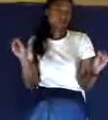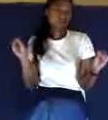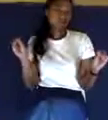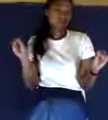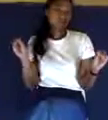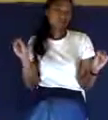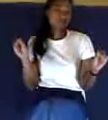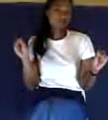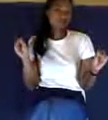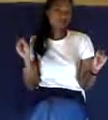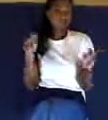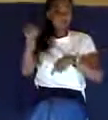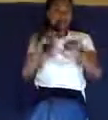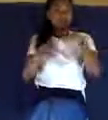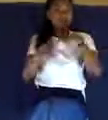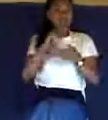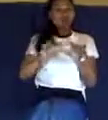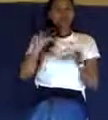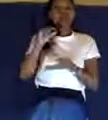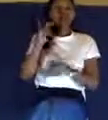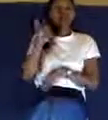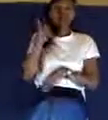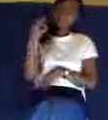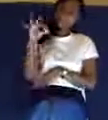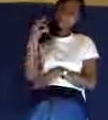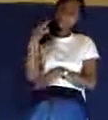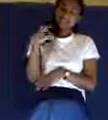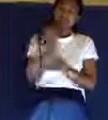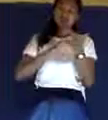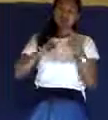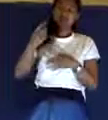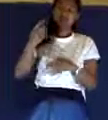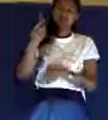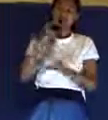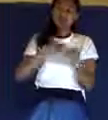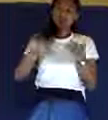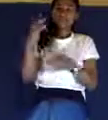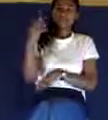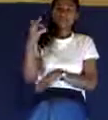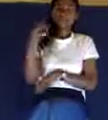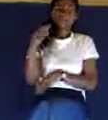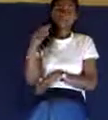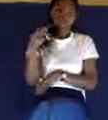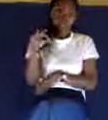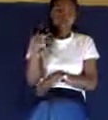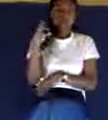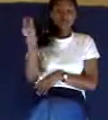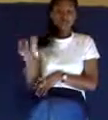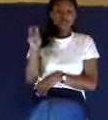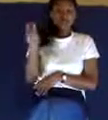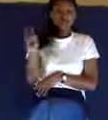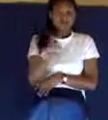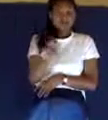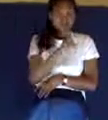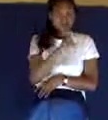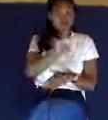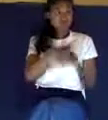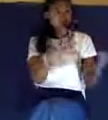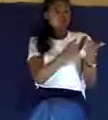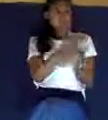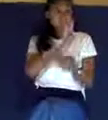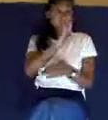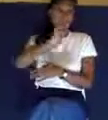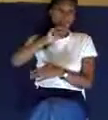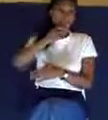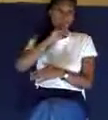And when, look, go back to verse 19 of chapter 1, because when they finally make their journey and they come to Bethlehem, look at verse 19. So they two